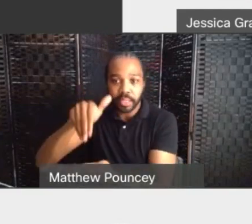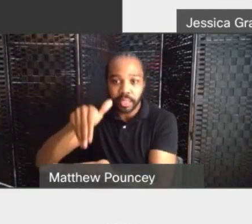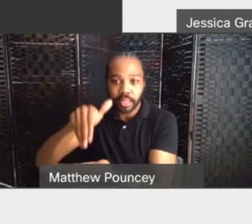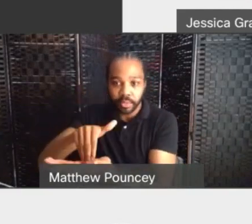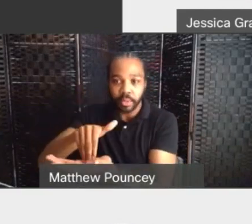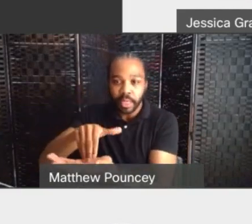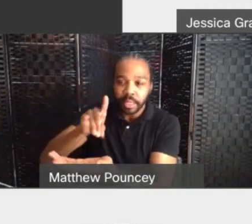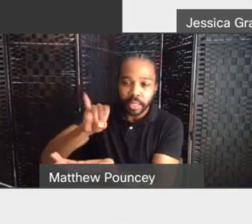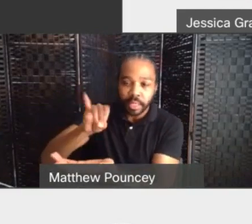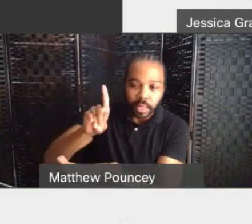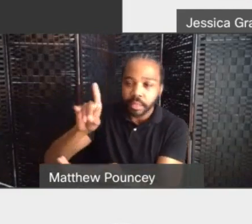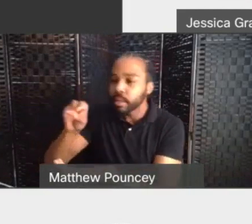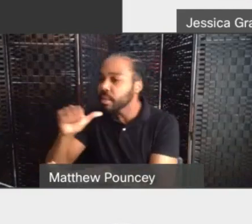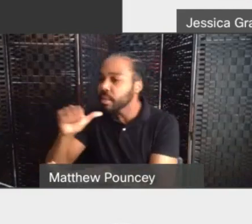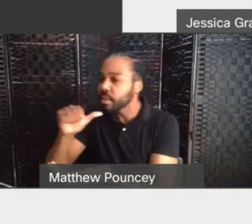not receive?